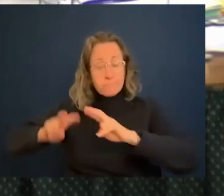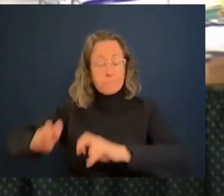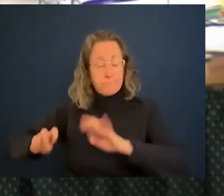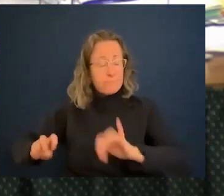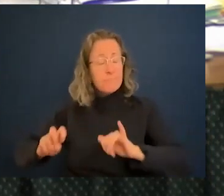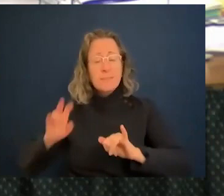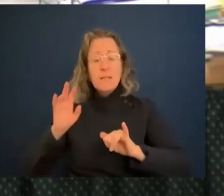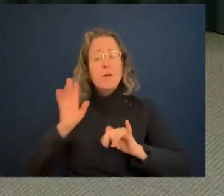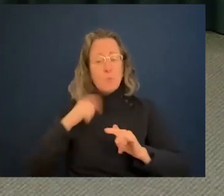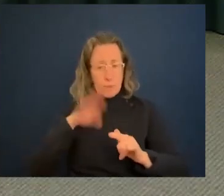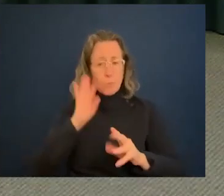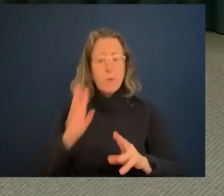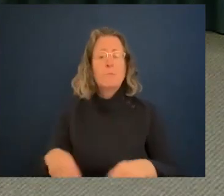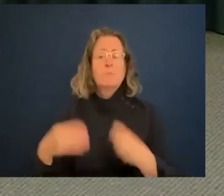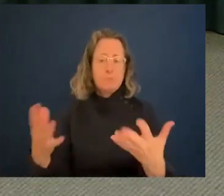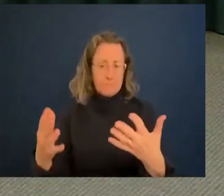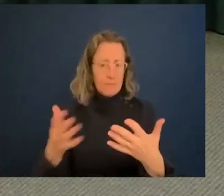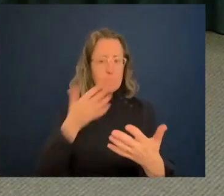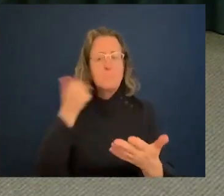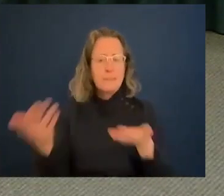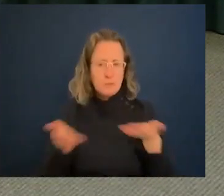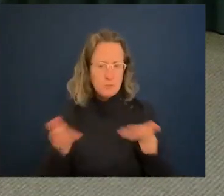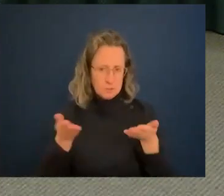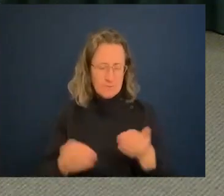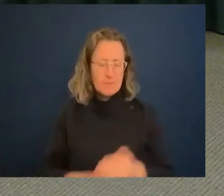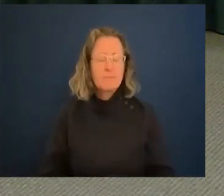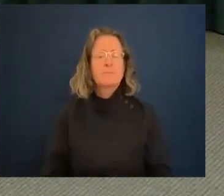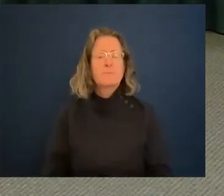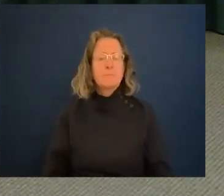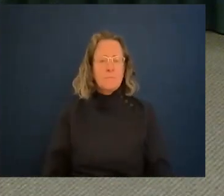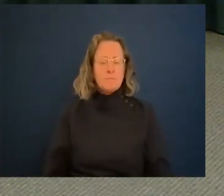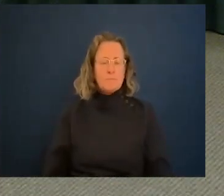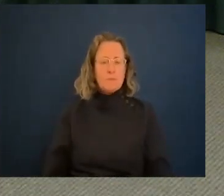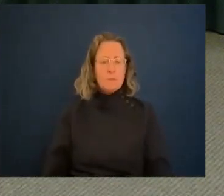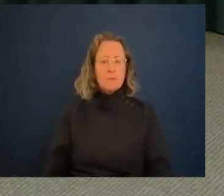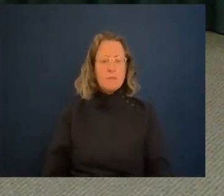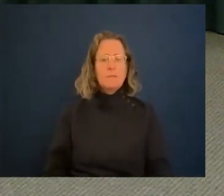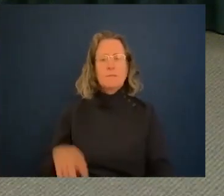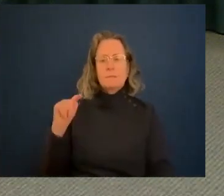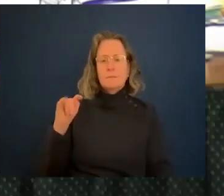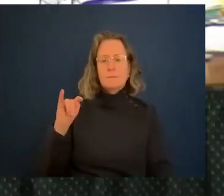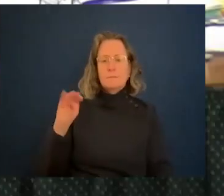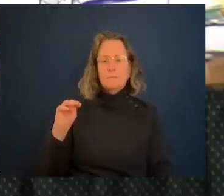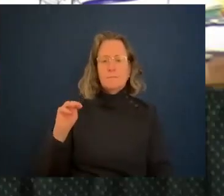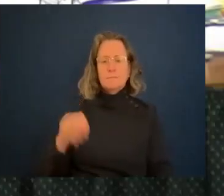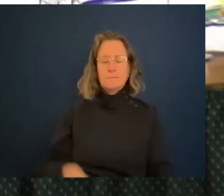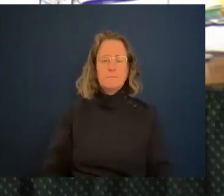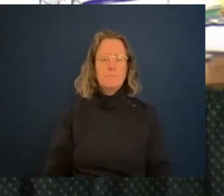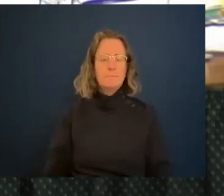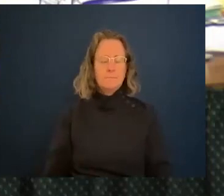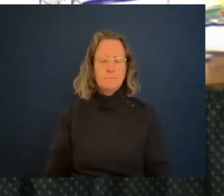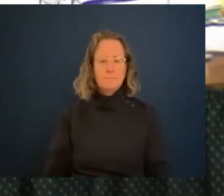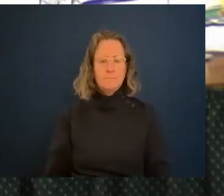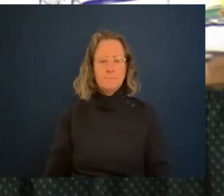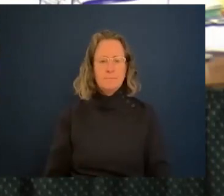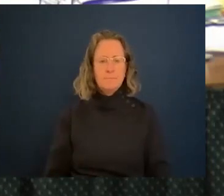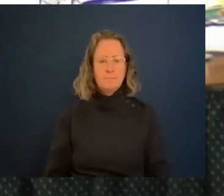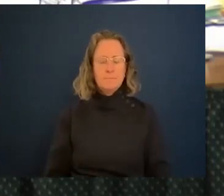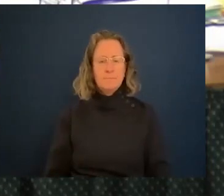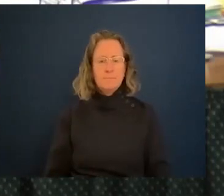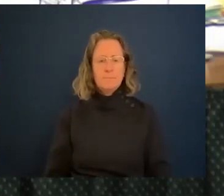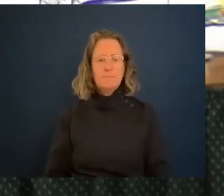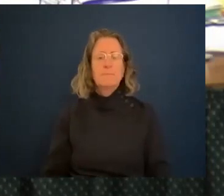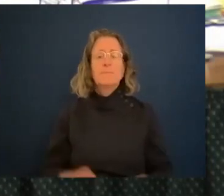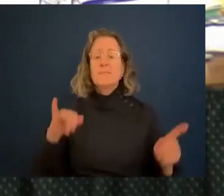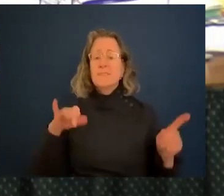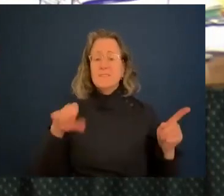thank you Liz um I have a comment board unless Tim yeah please just a comment I think um I really appreciate you bringing up the community